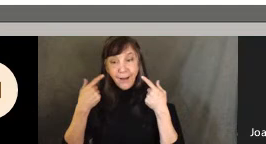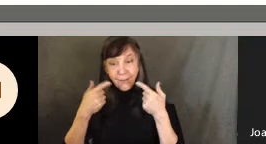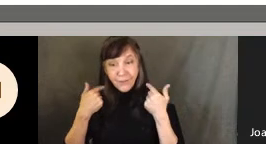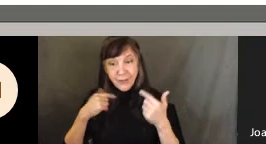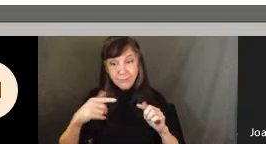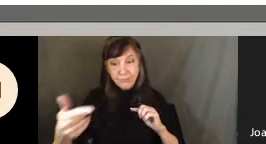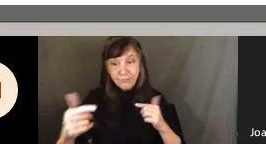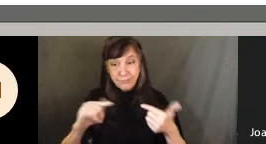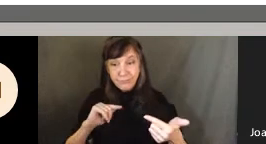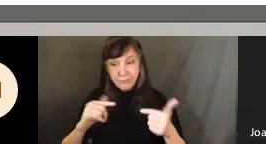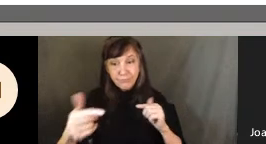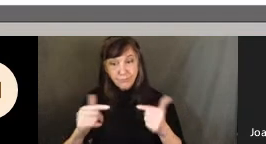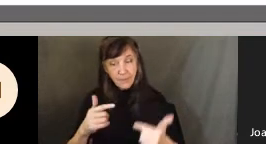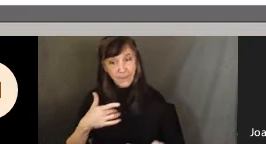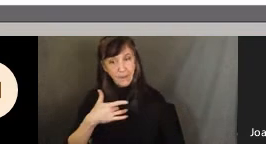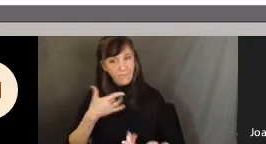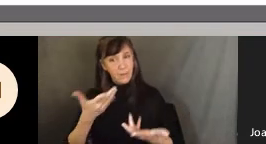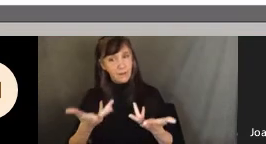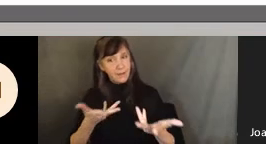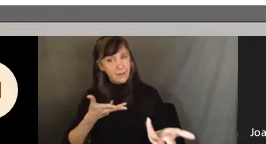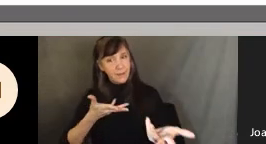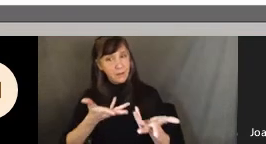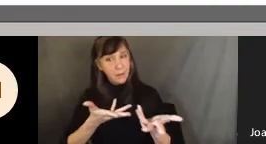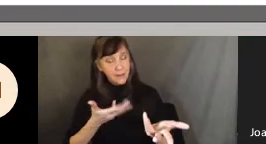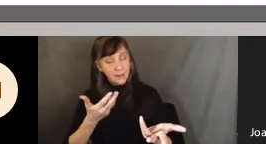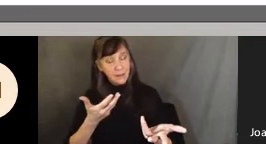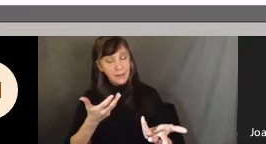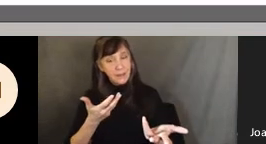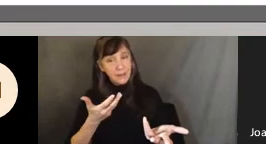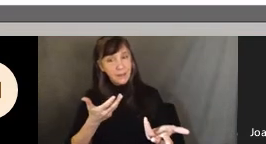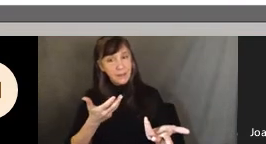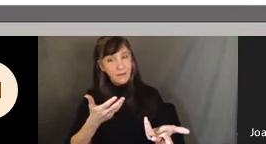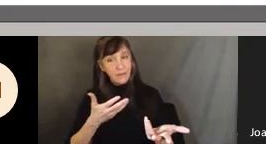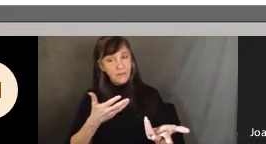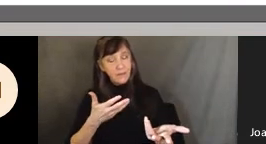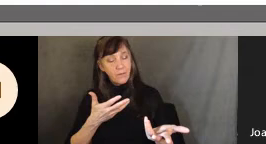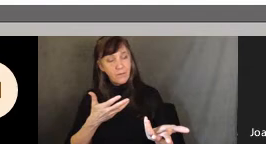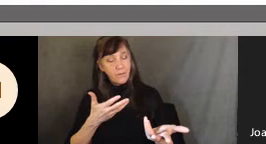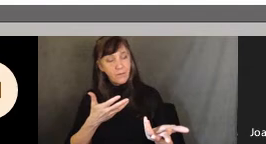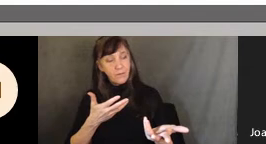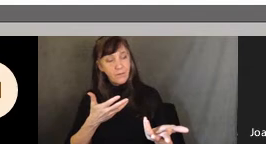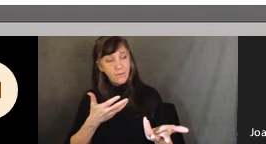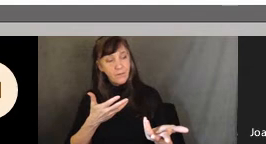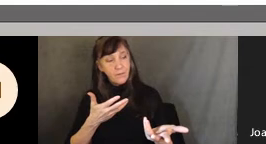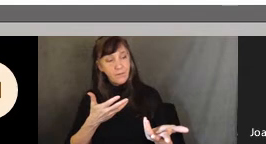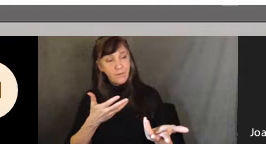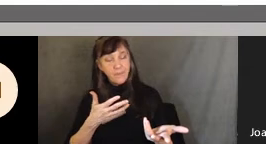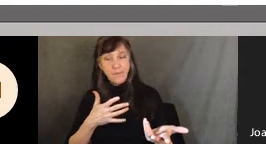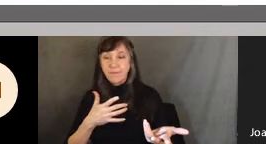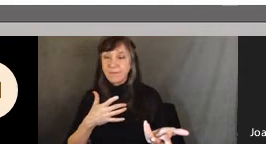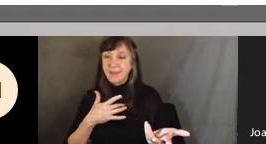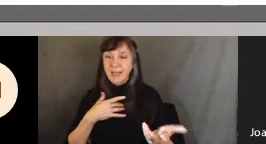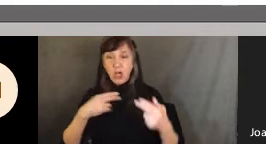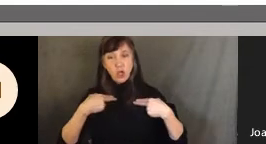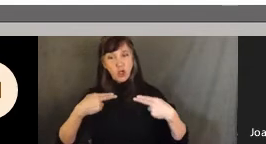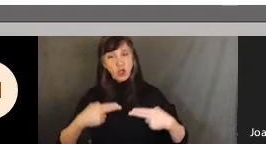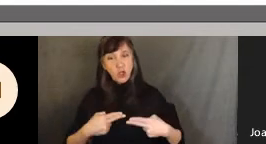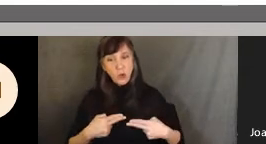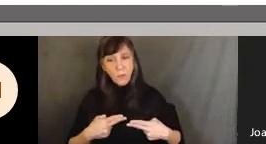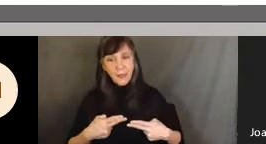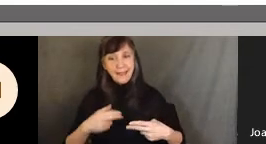if I could say it this way, and you feel like we could record it, but just that human interaction, humanizing